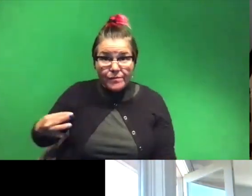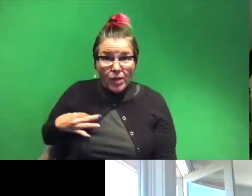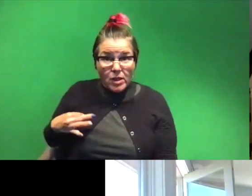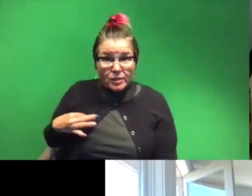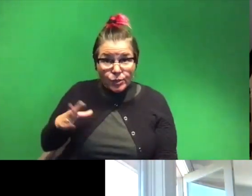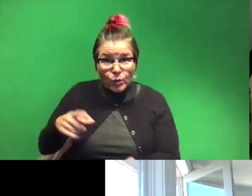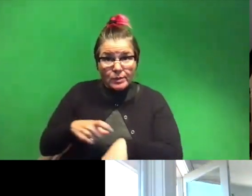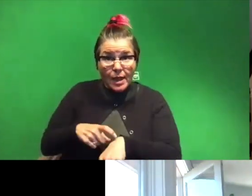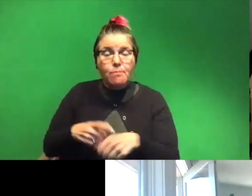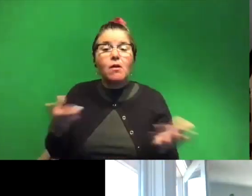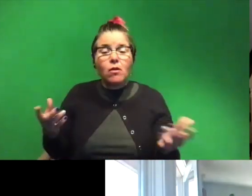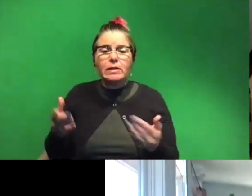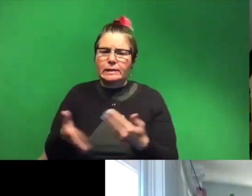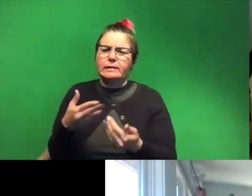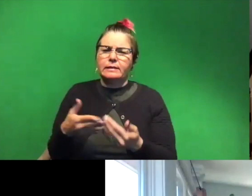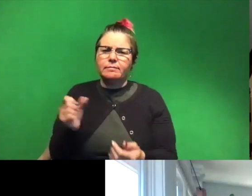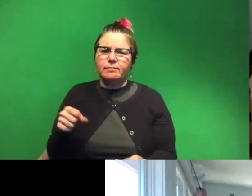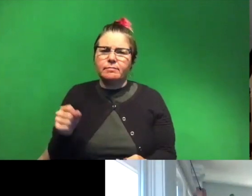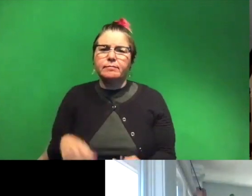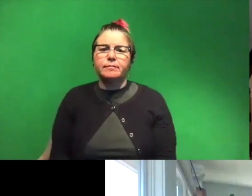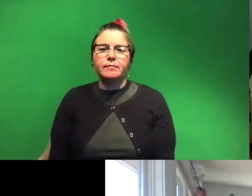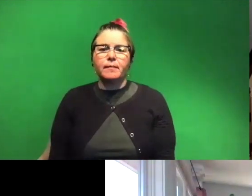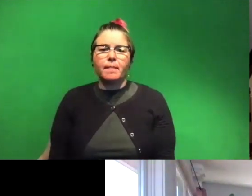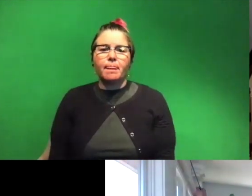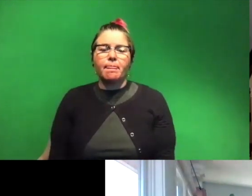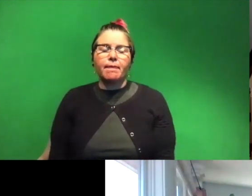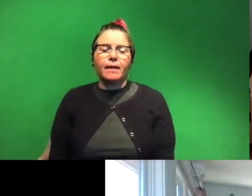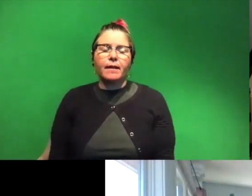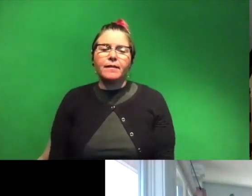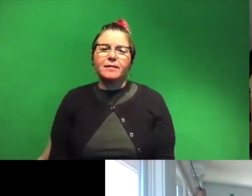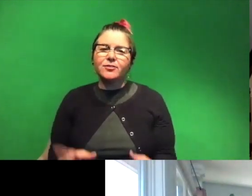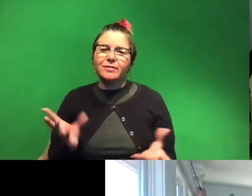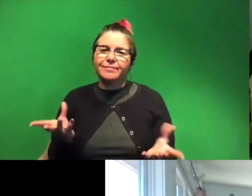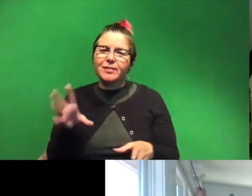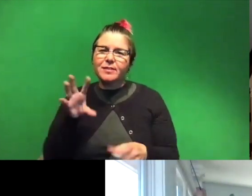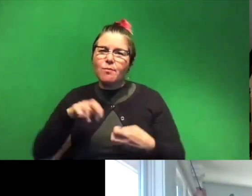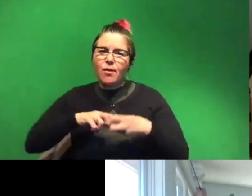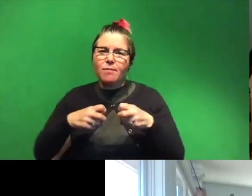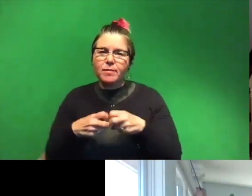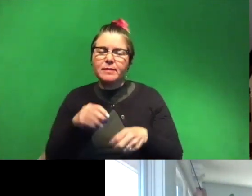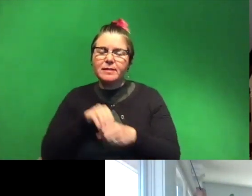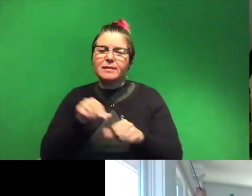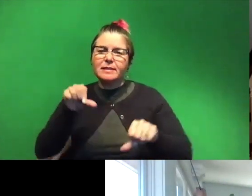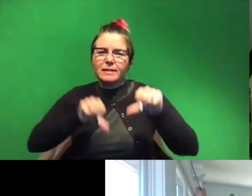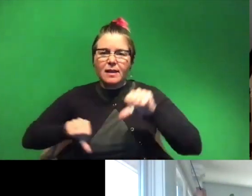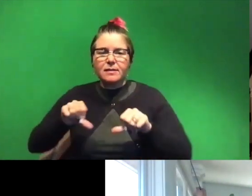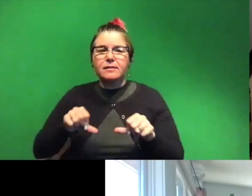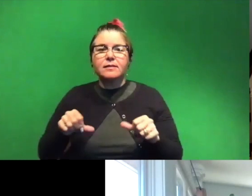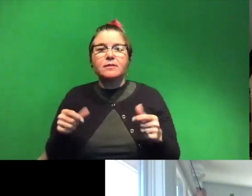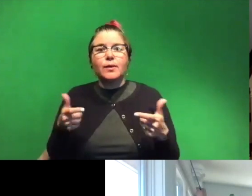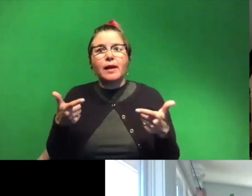makes things easier, to be honest. And that's an inherent problem that we have in science, that we